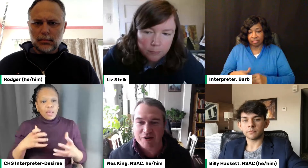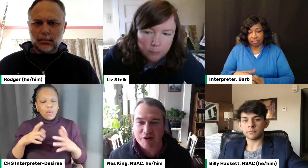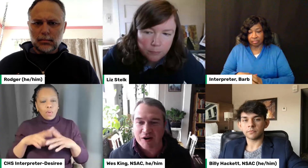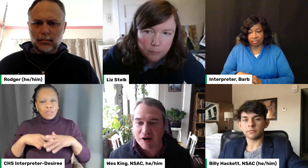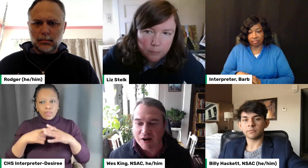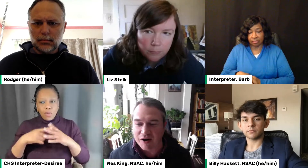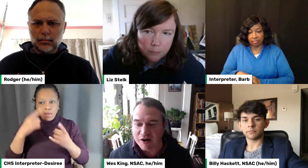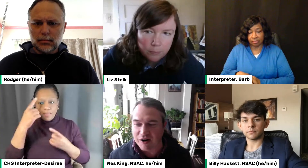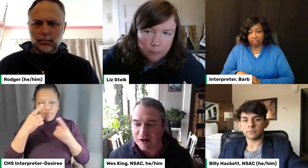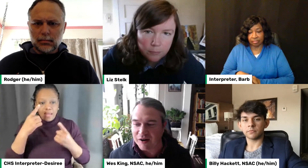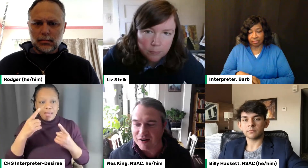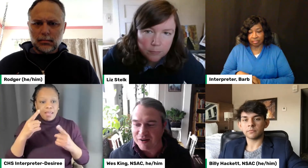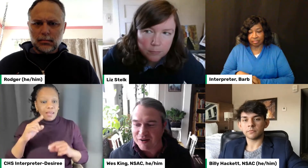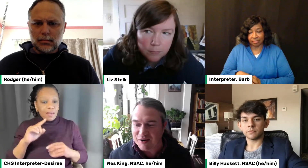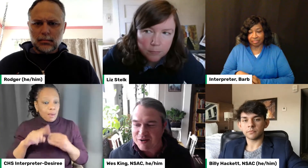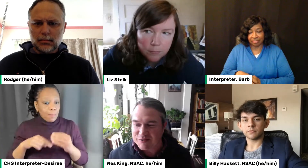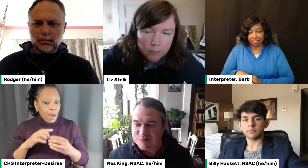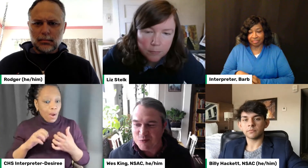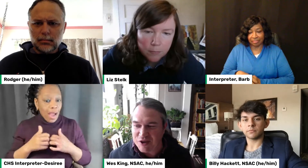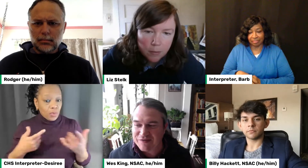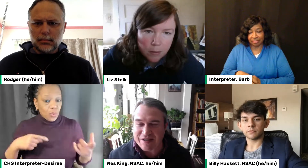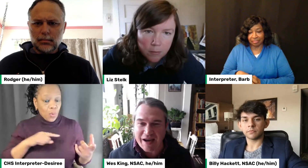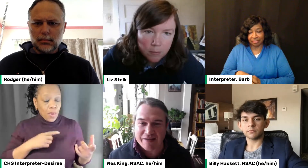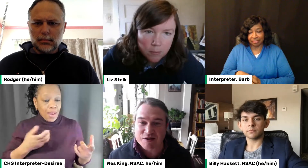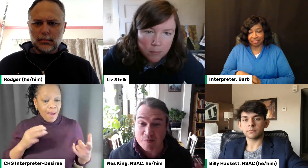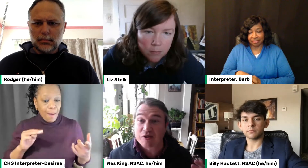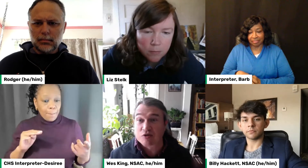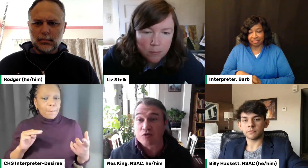how to